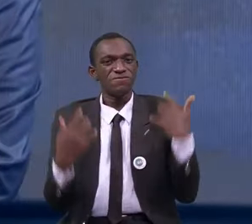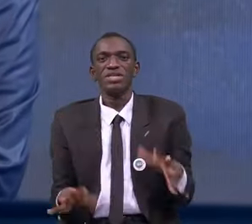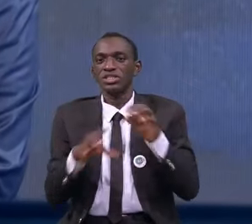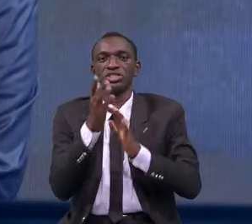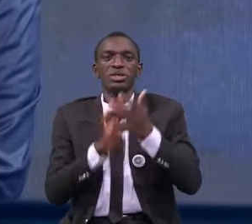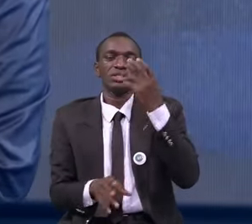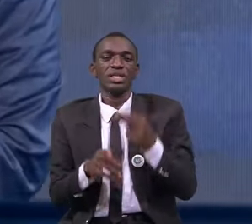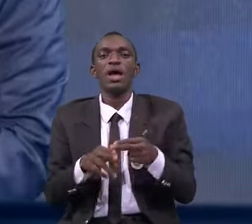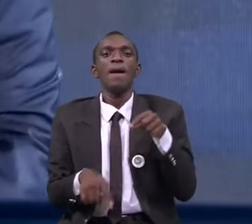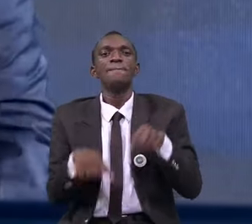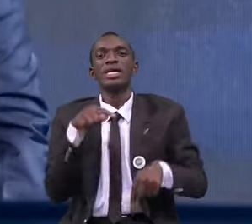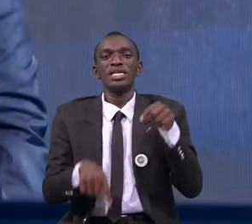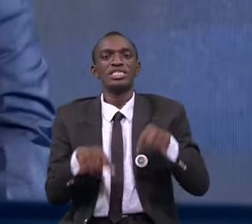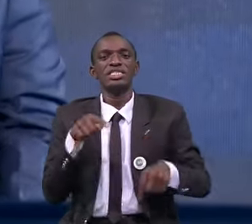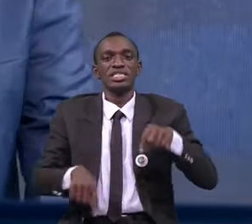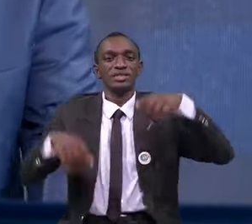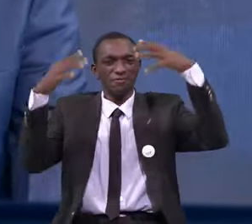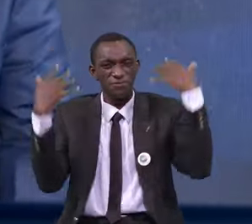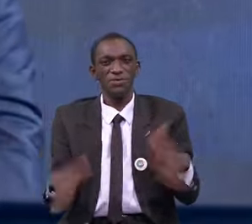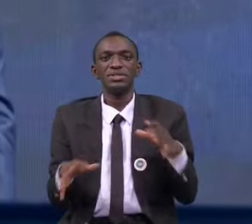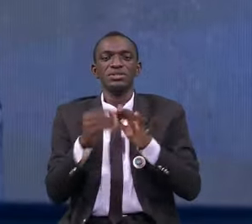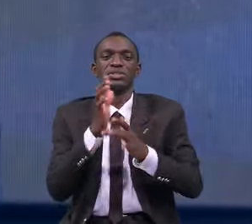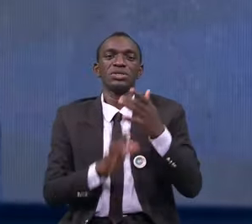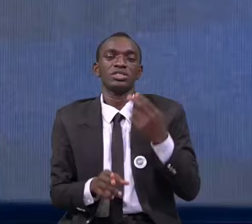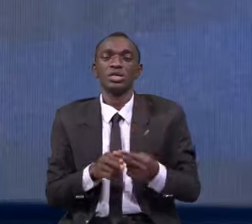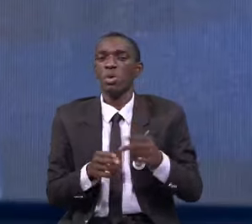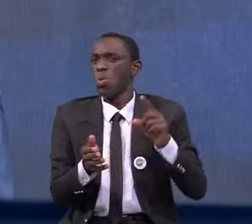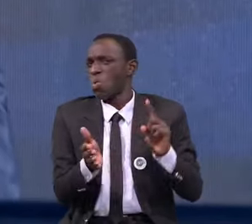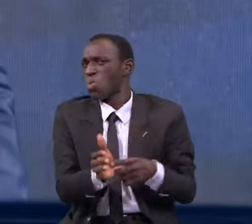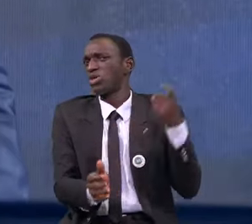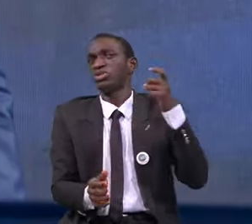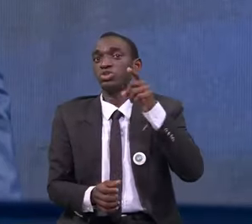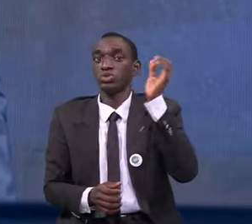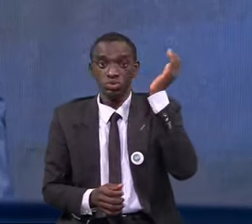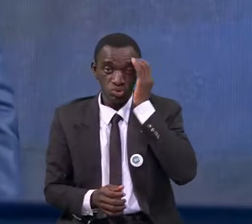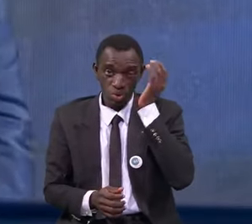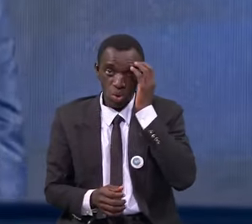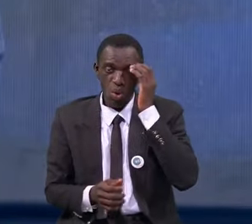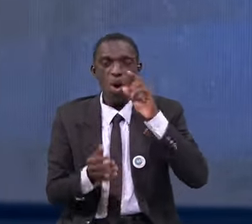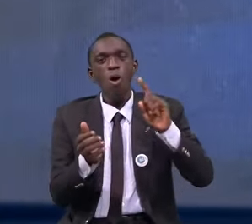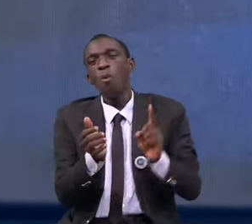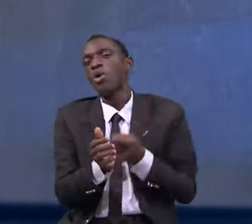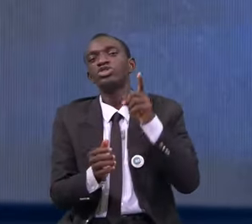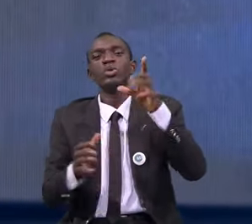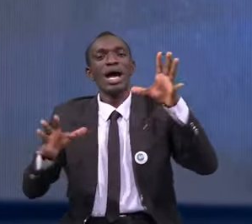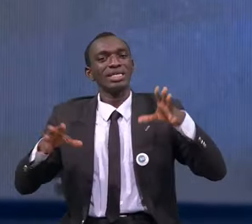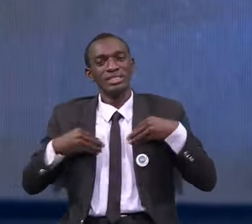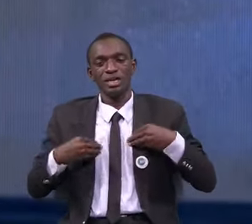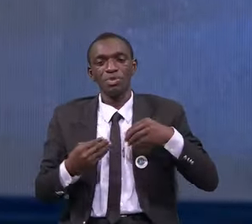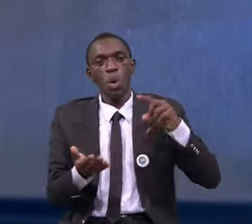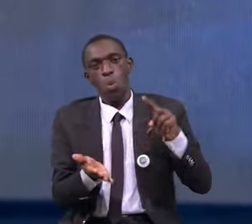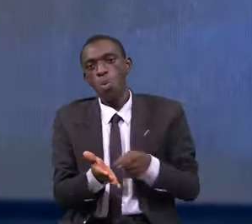Paralysis finished. Once you know, once you accept, once you